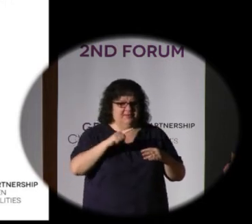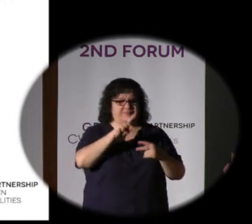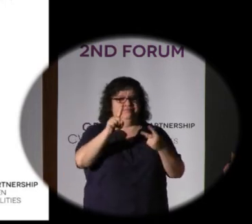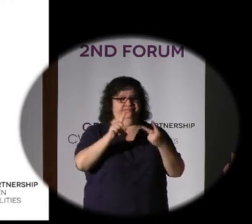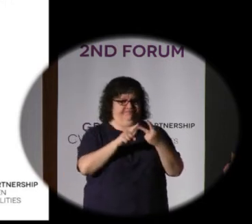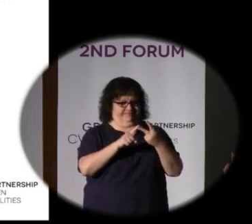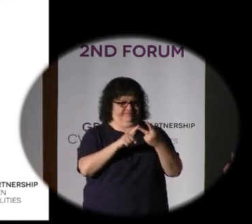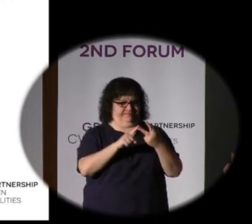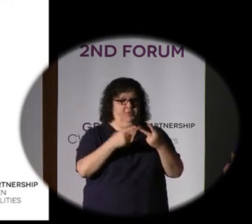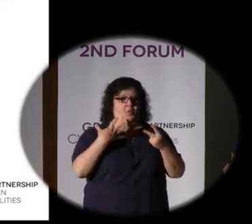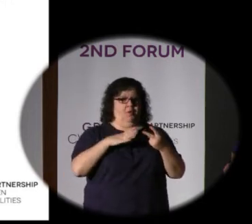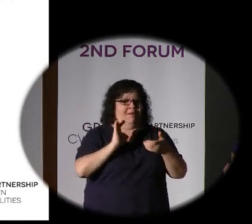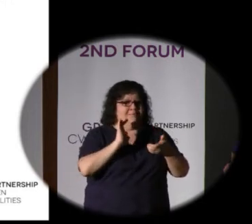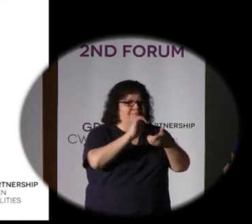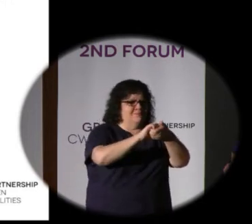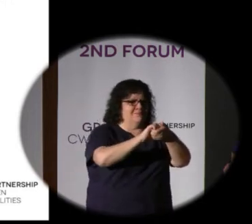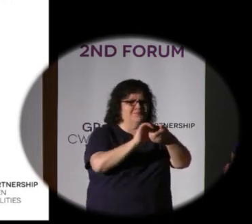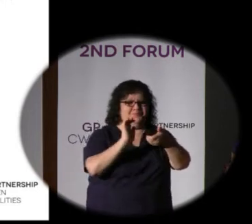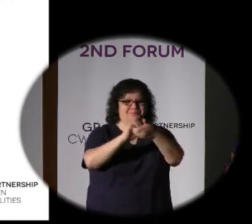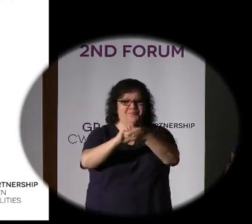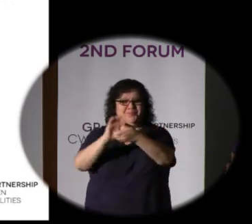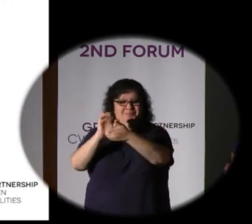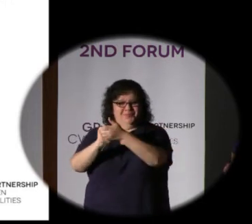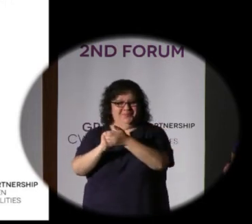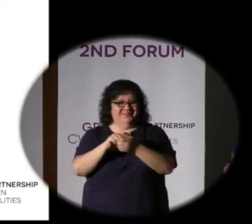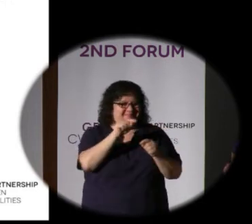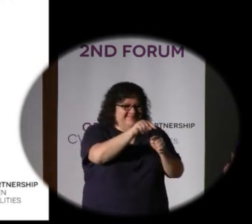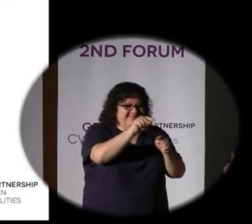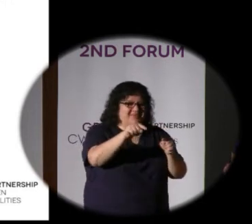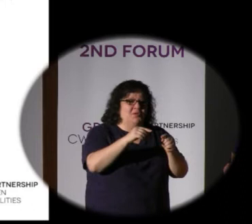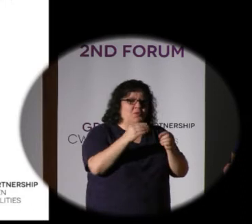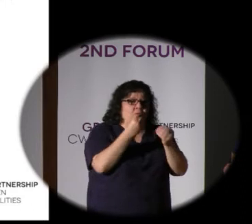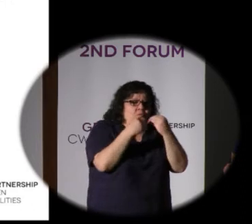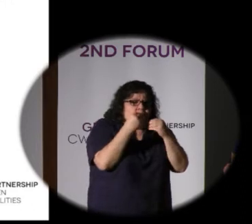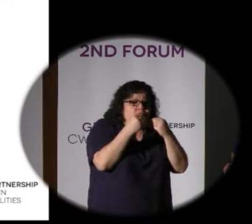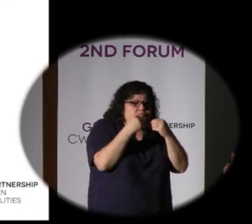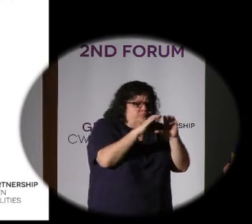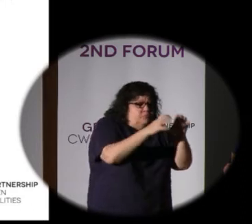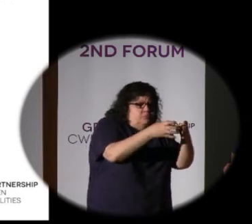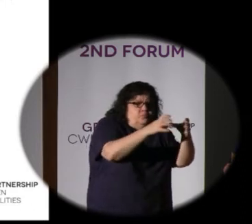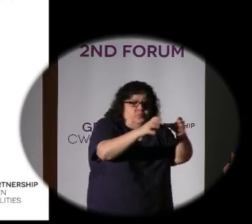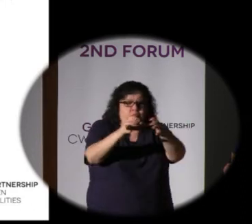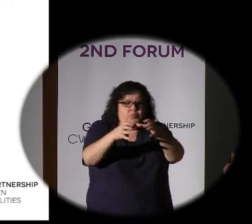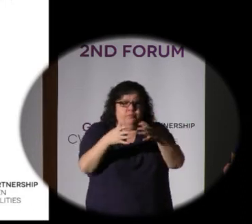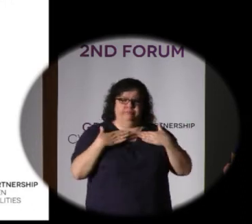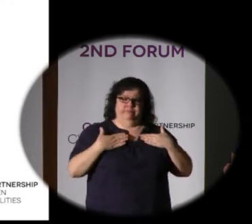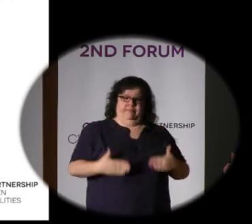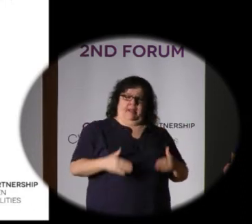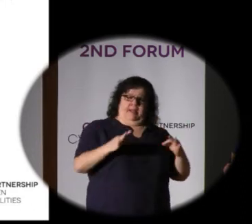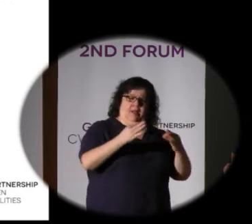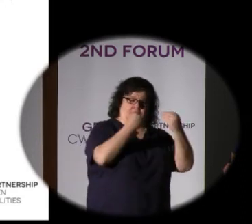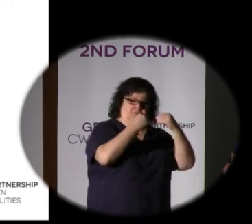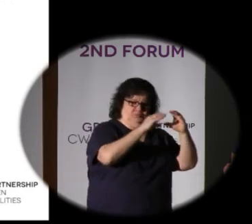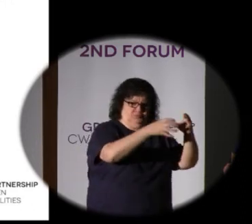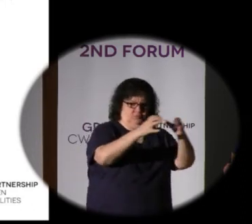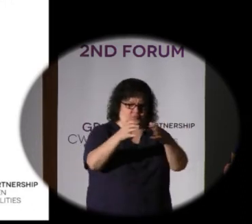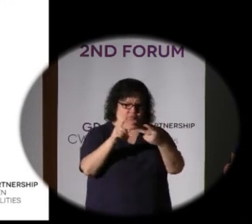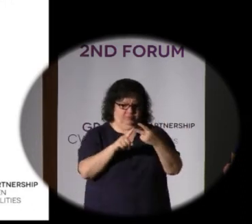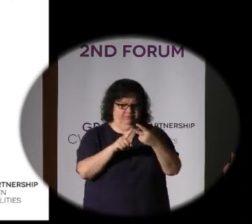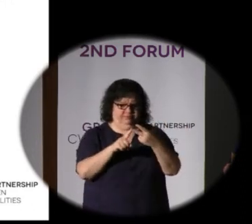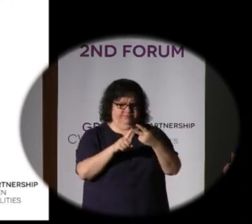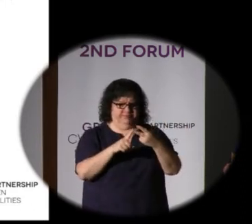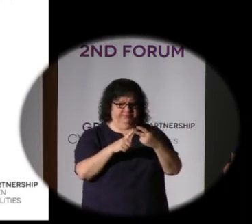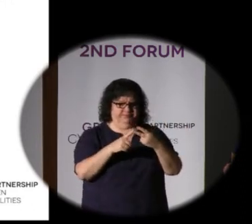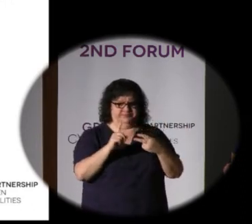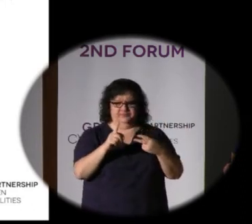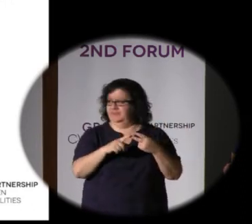nutrition sector. And also, quite excitingly, in the last few weeks, it's emerged some interest from the feeding, swallowing, and dysphagia groups,